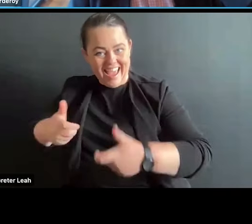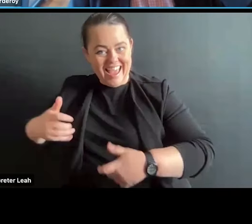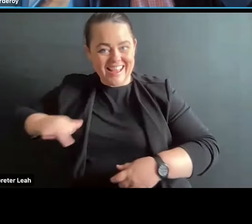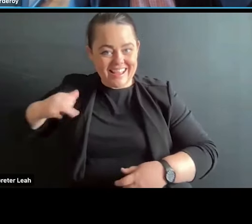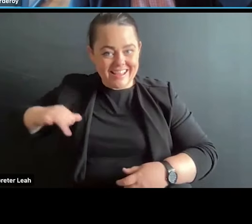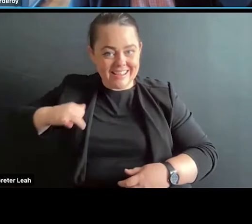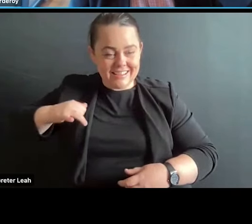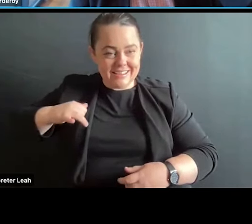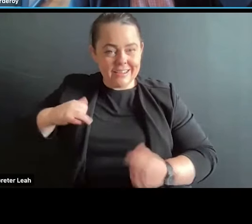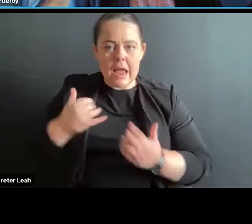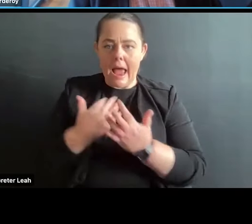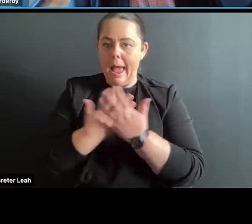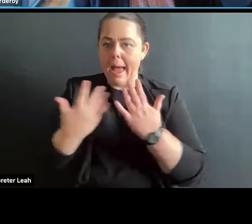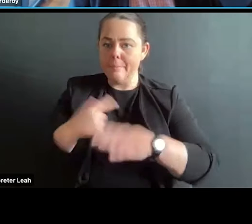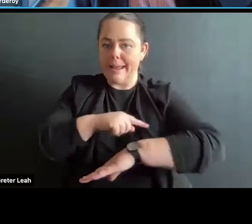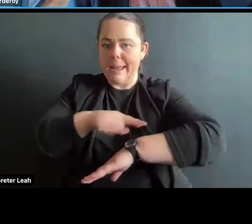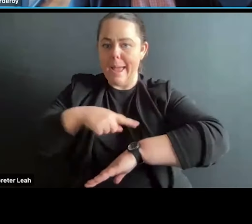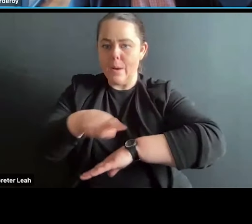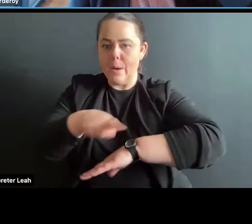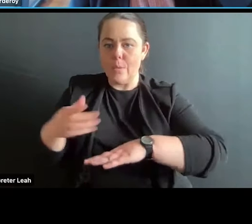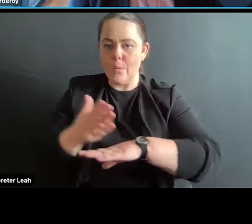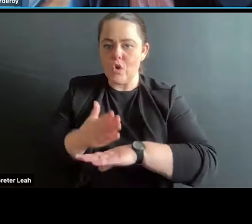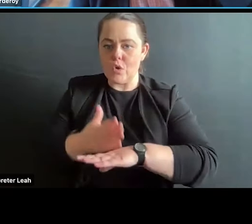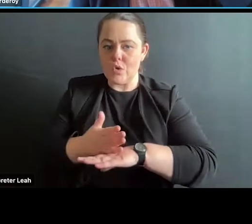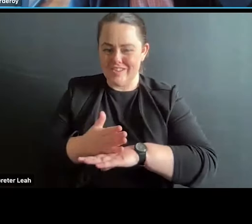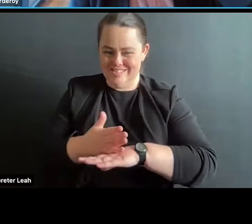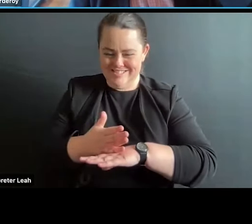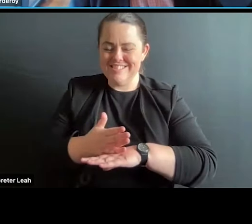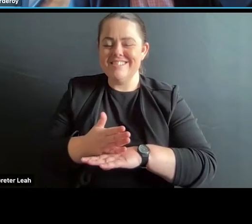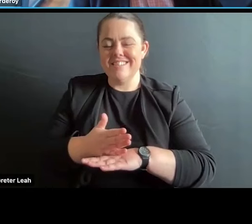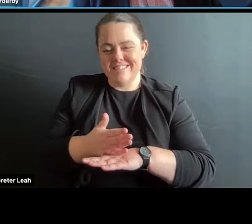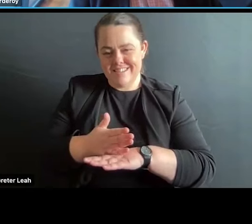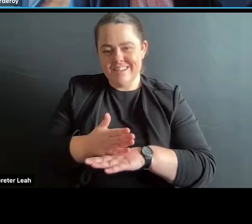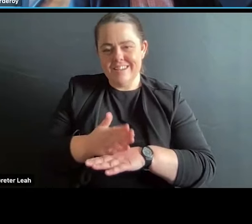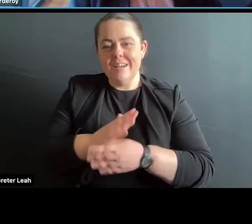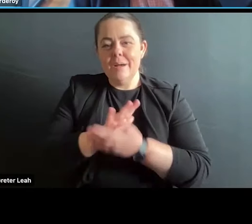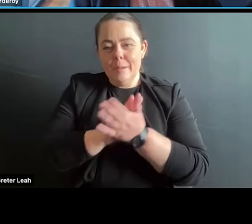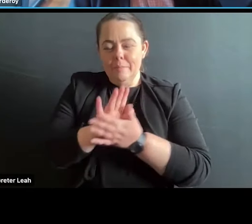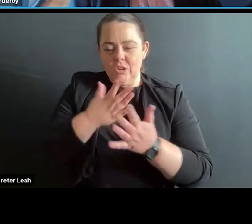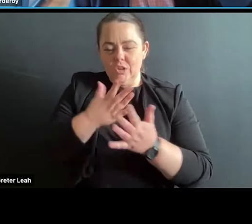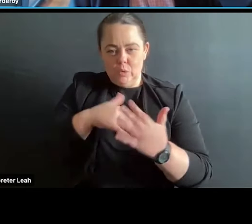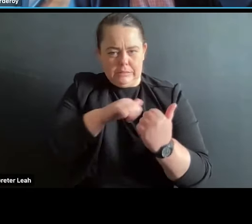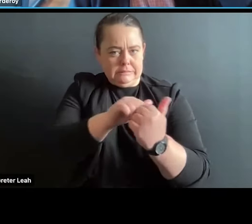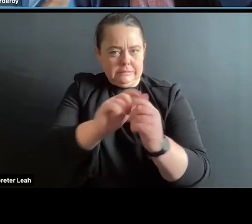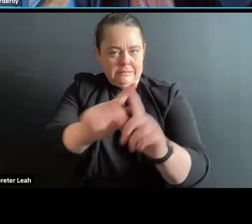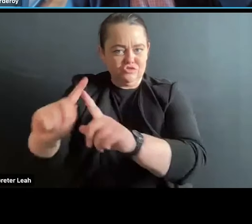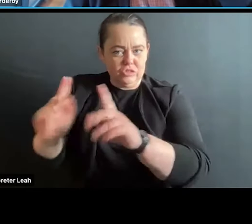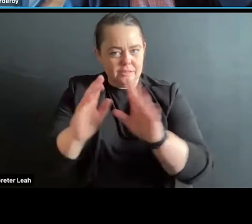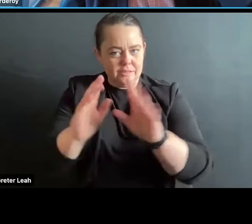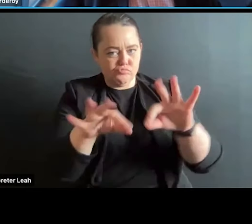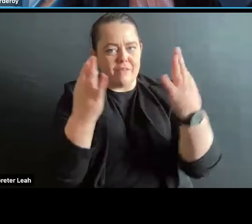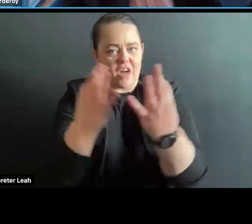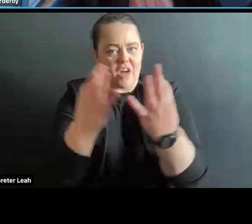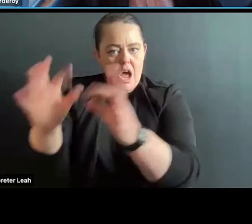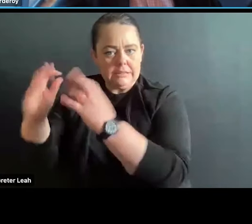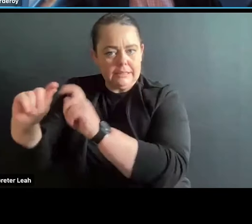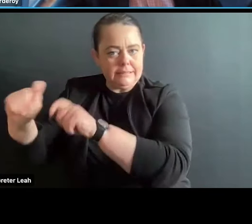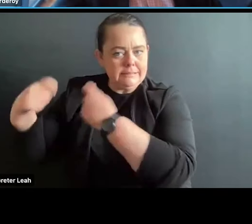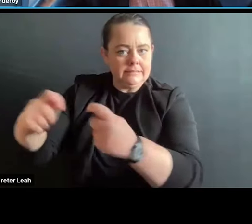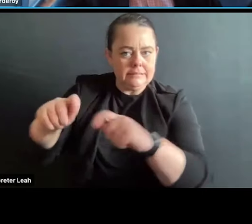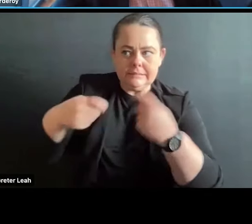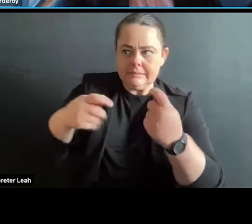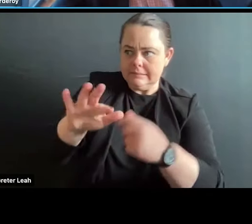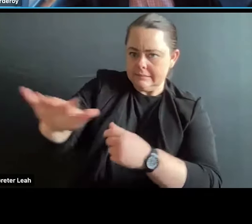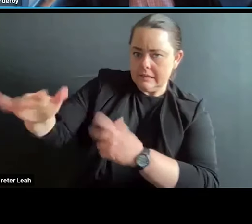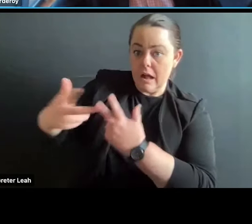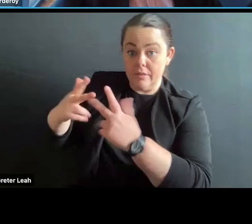So that will require some more work to be done with your providers. And I think it's a matter of saying to those providers that